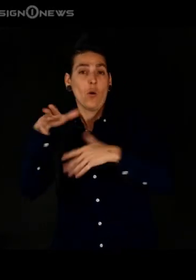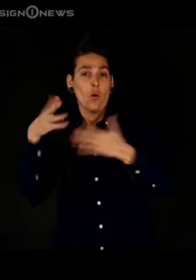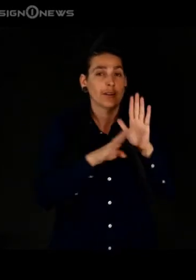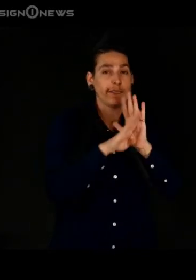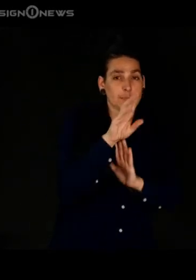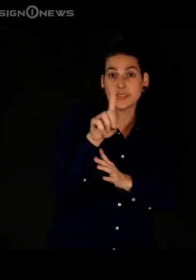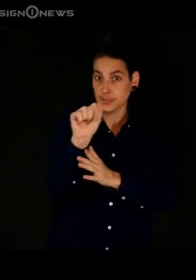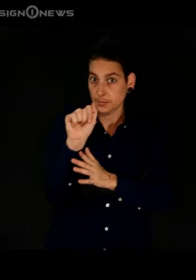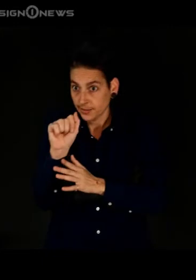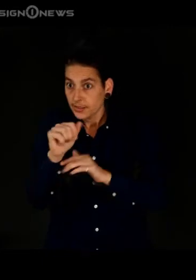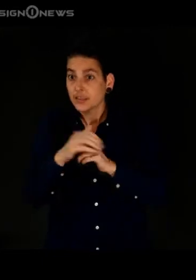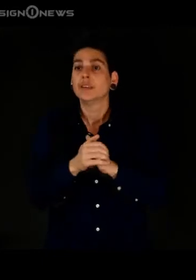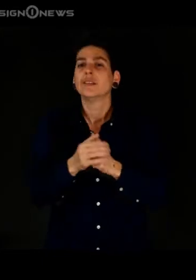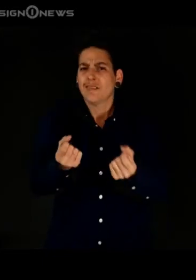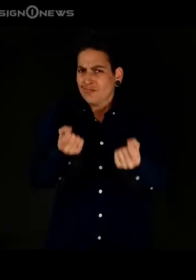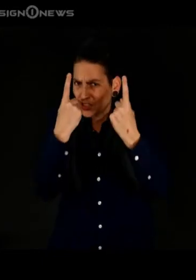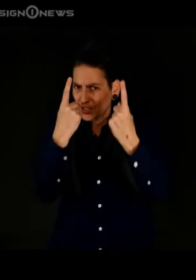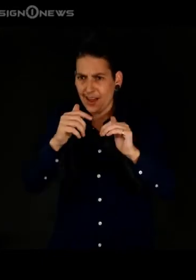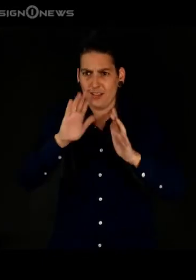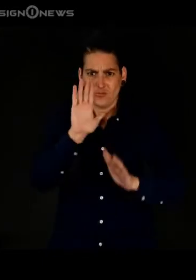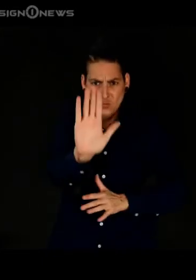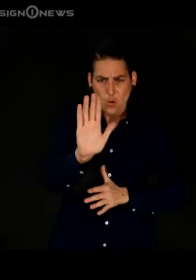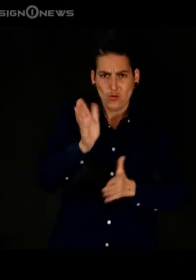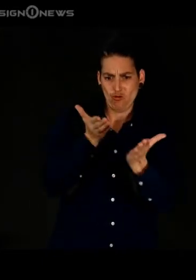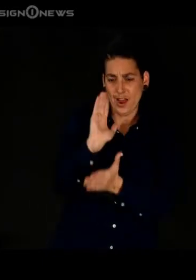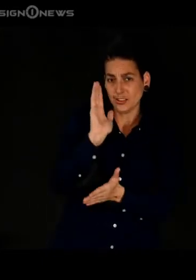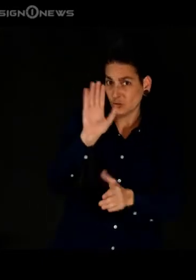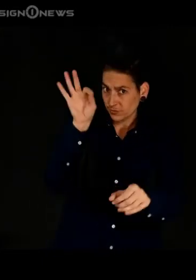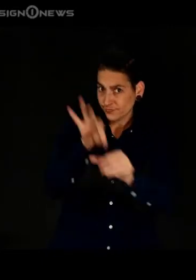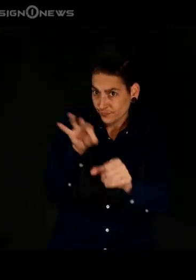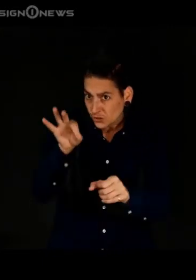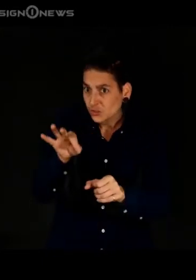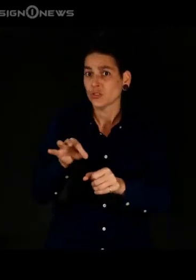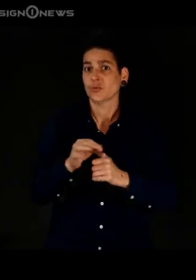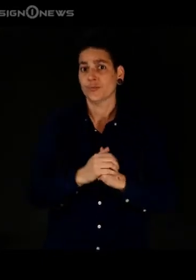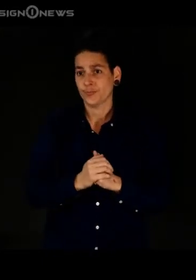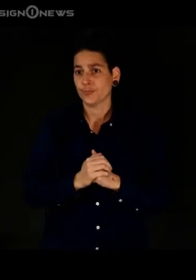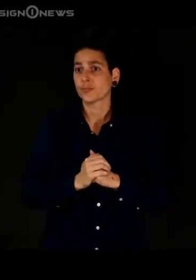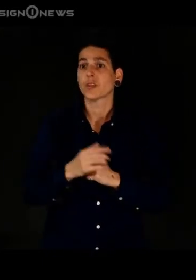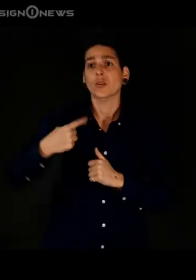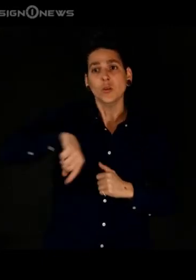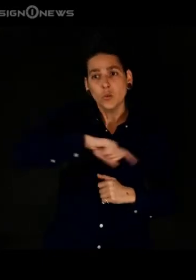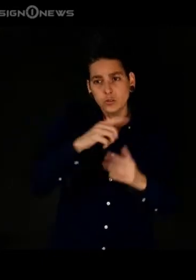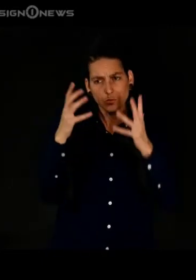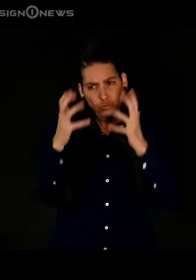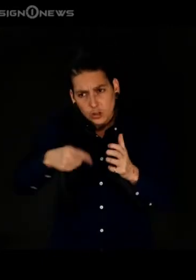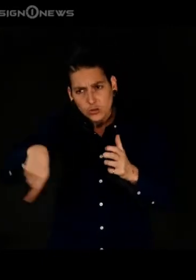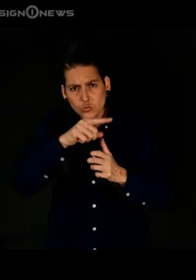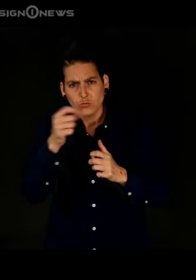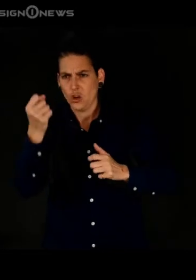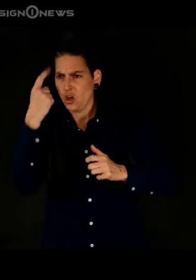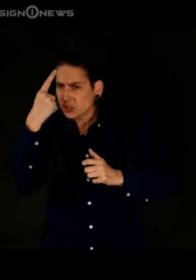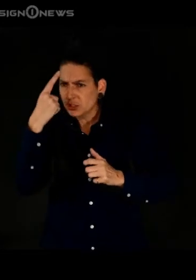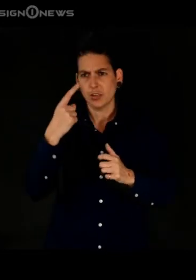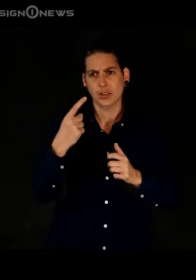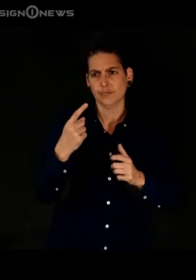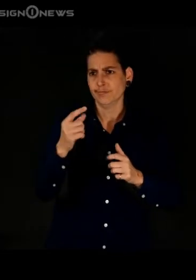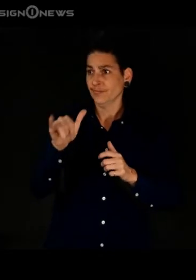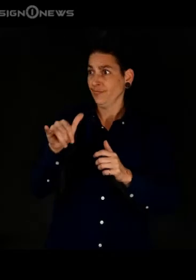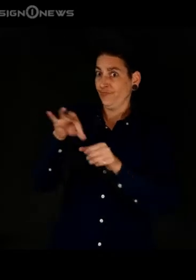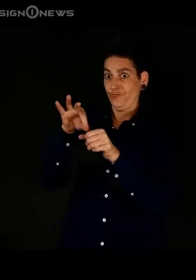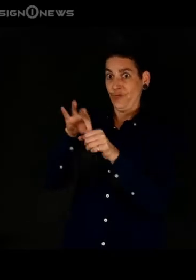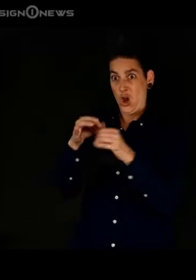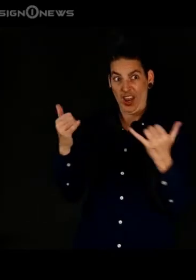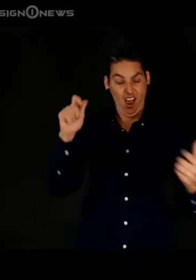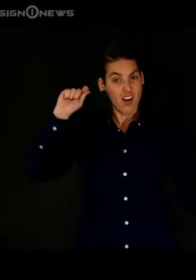developmental disabilities understand that it is your right to vote, and we want you to understand that voting has changed.